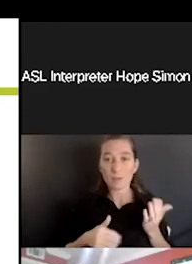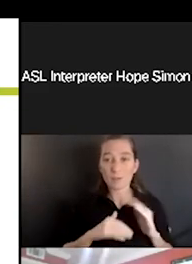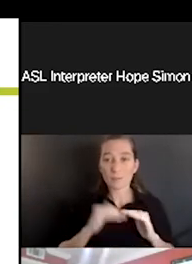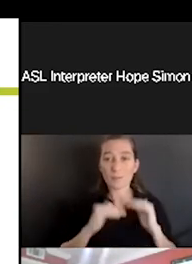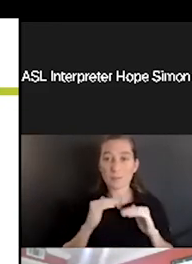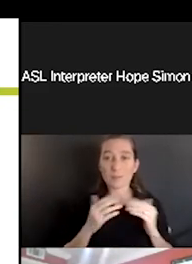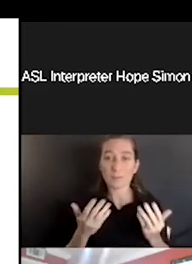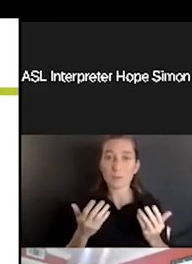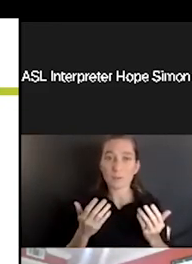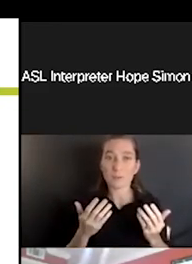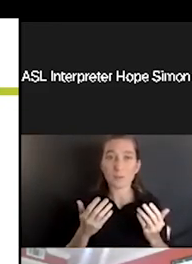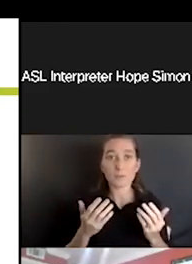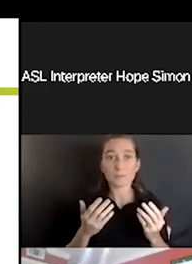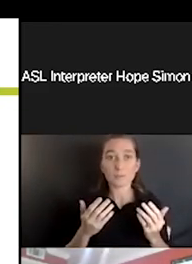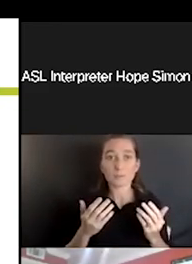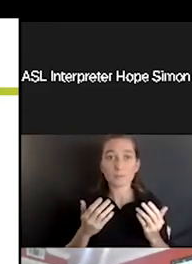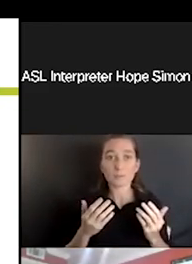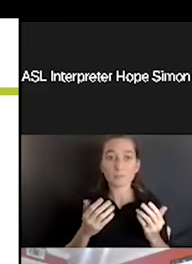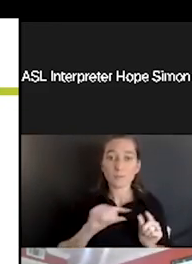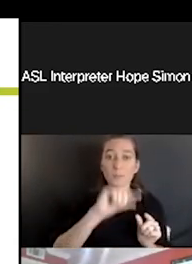the end of their product,